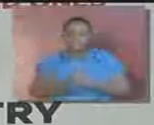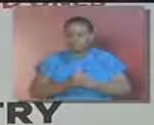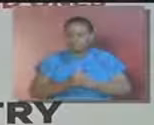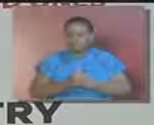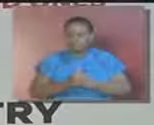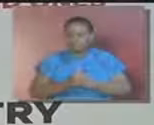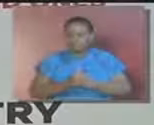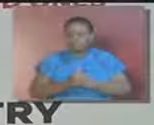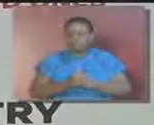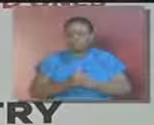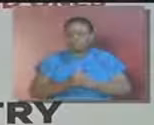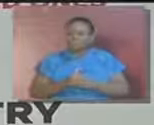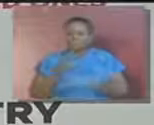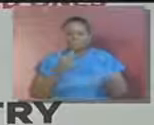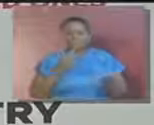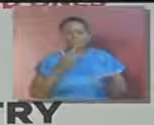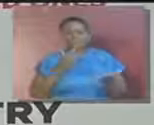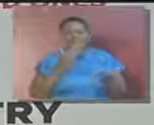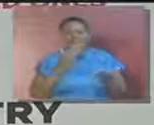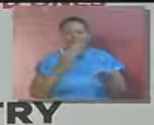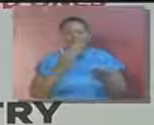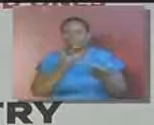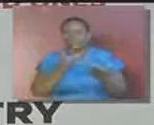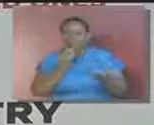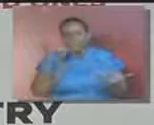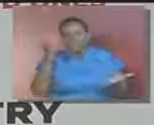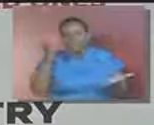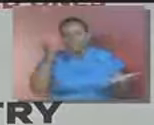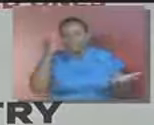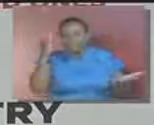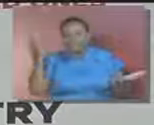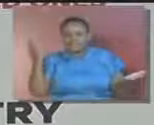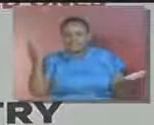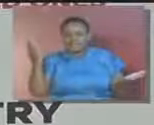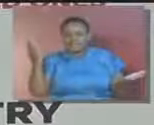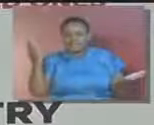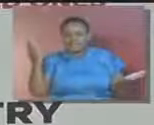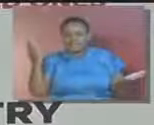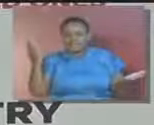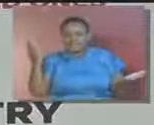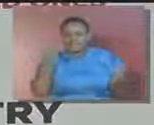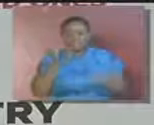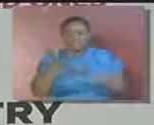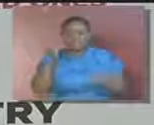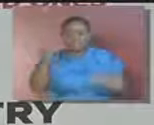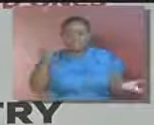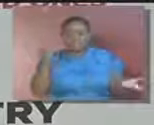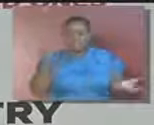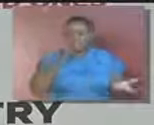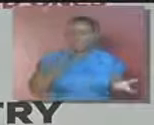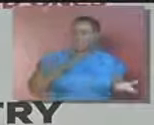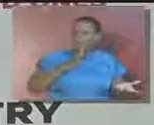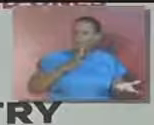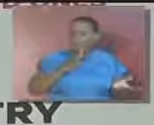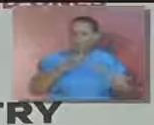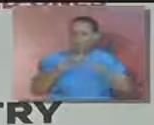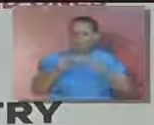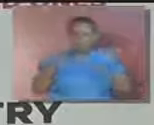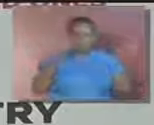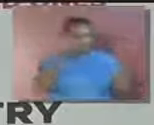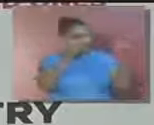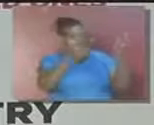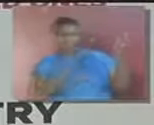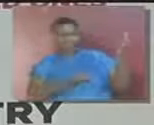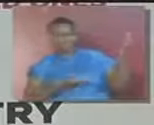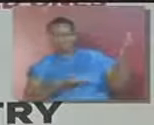just makes good sense. And to prevent those 2 ladies on the cover of the Newsday from not landing up